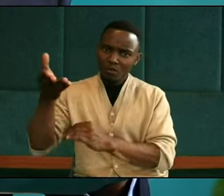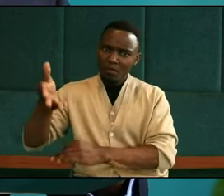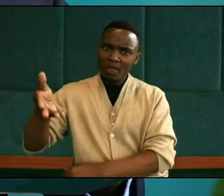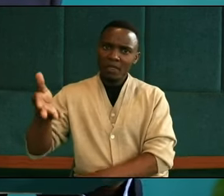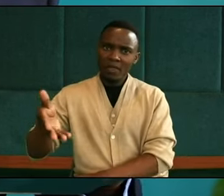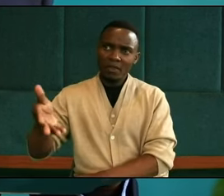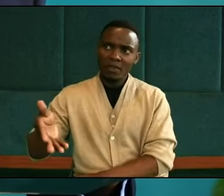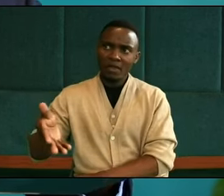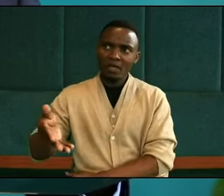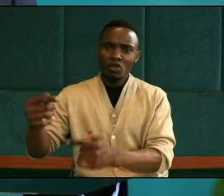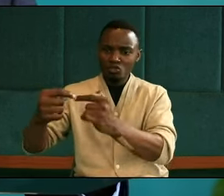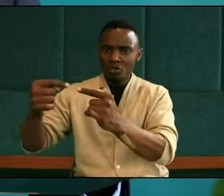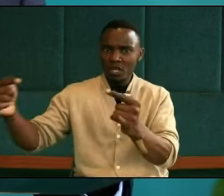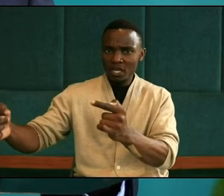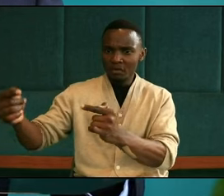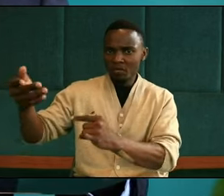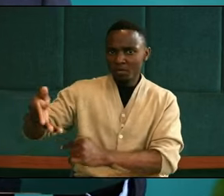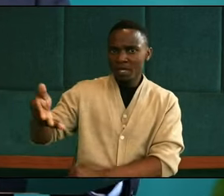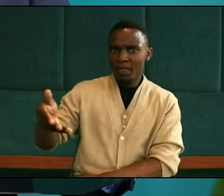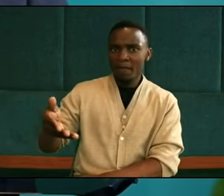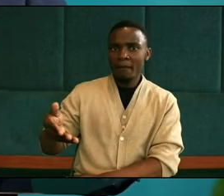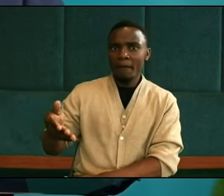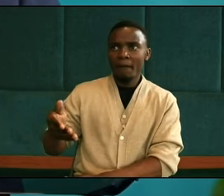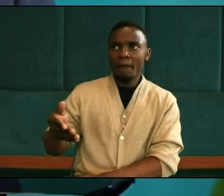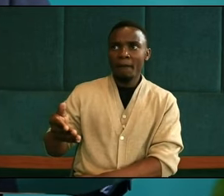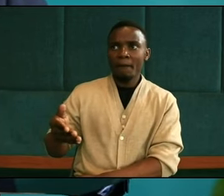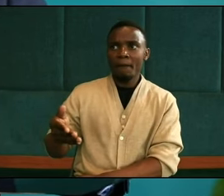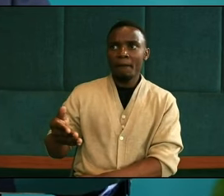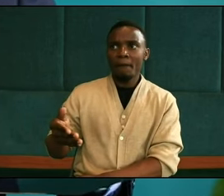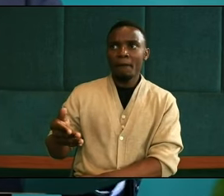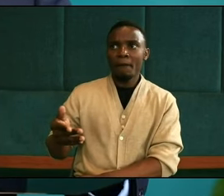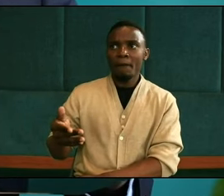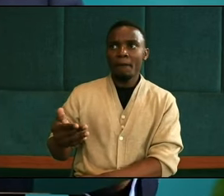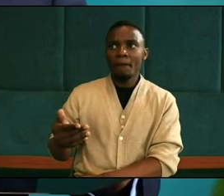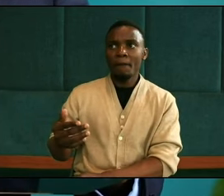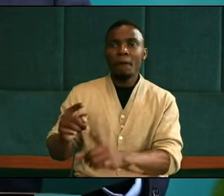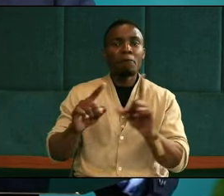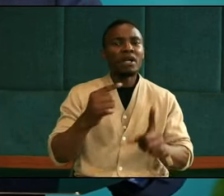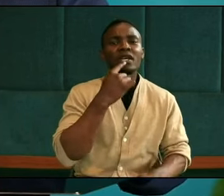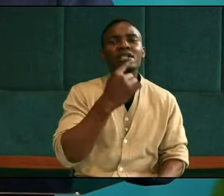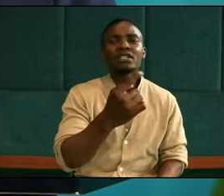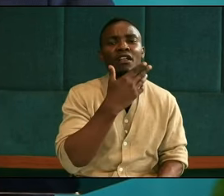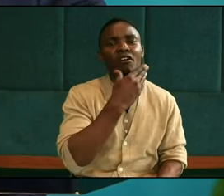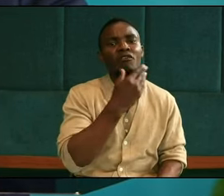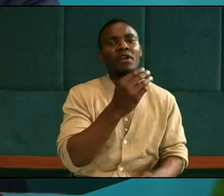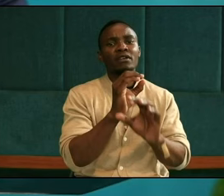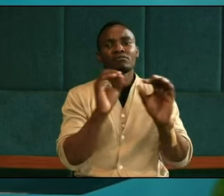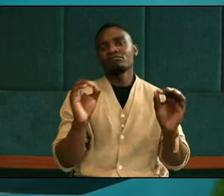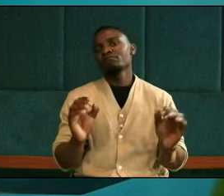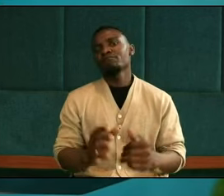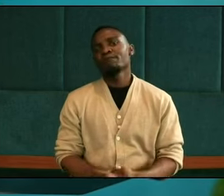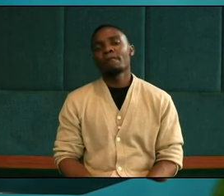Philistine outpost on the other side.' But he did not tell his father." Now, you